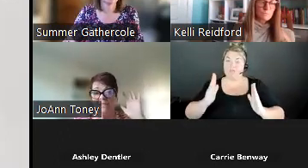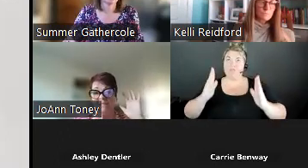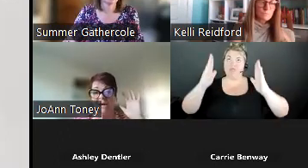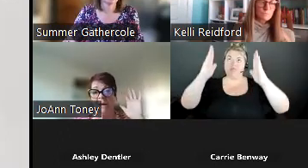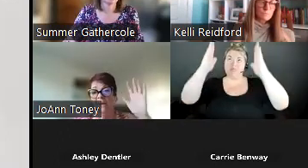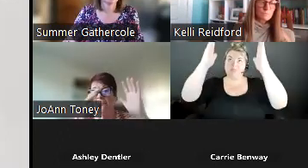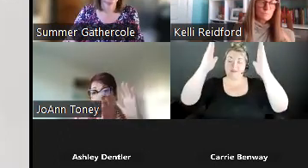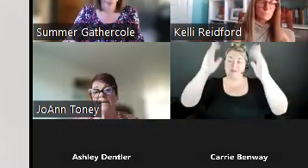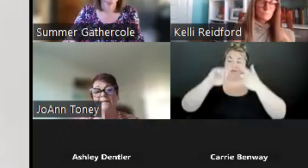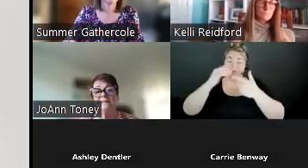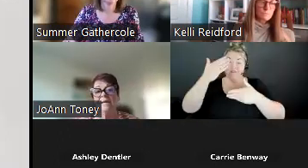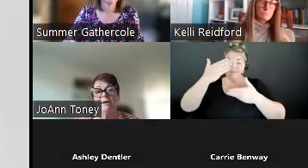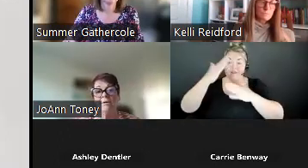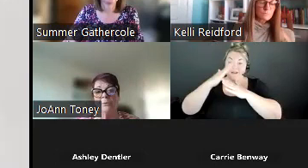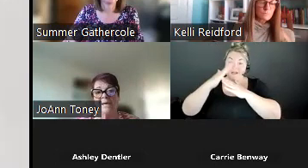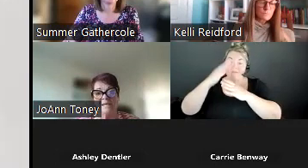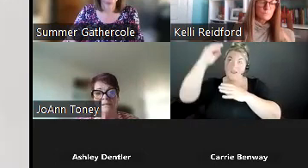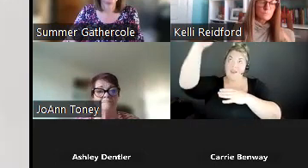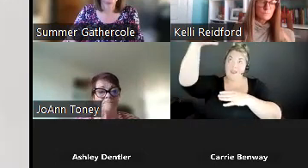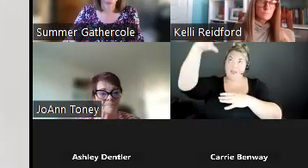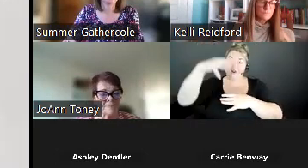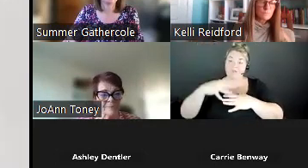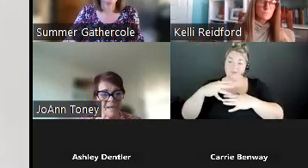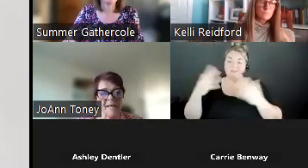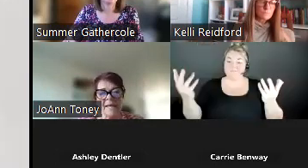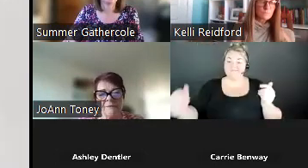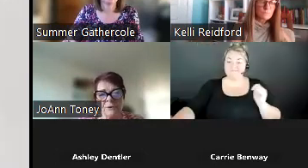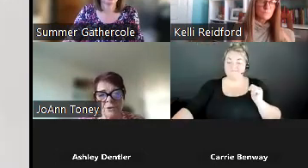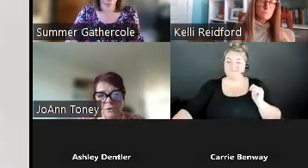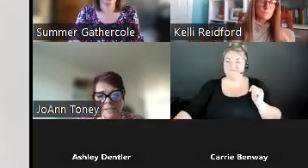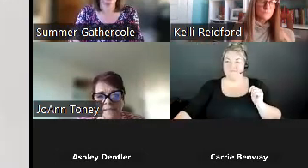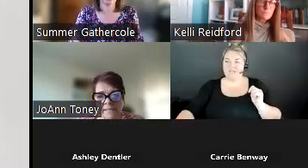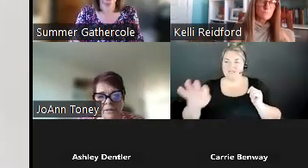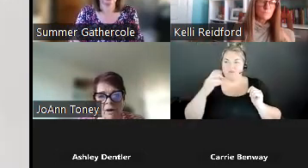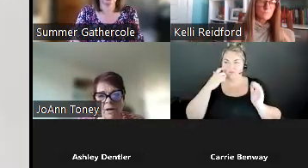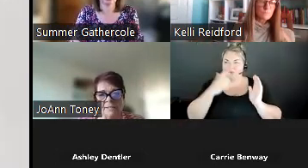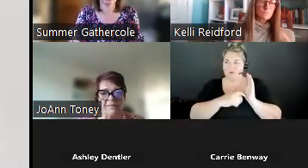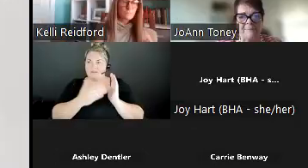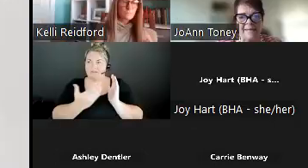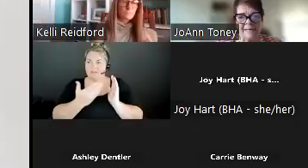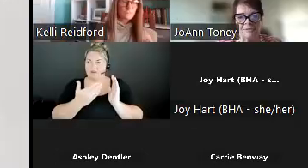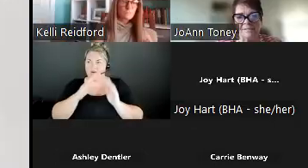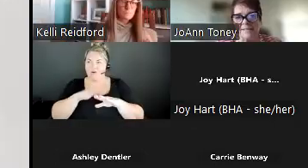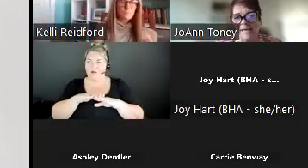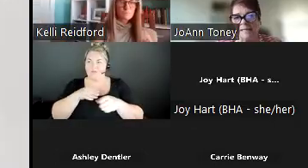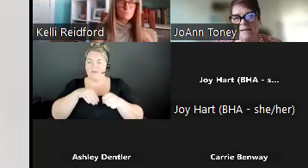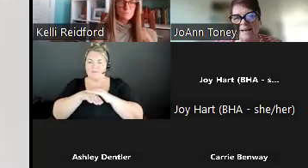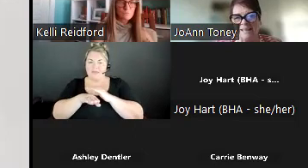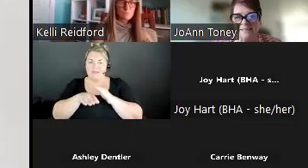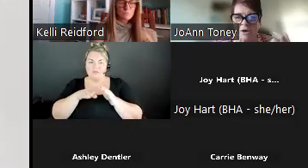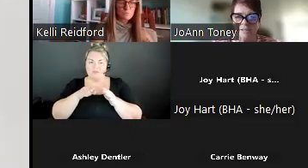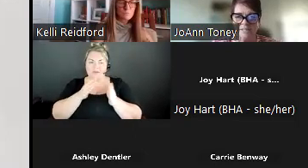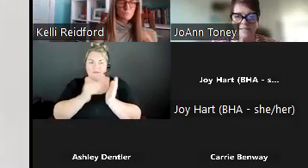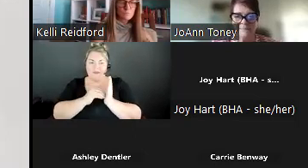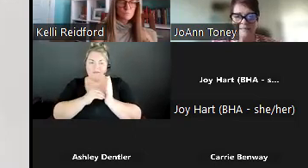way to the top, bringing the light all the way in. If you notice here on the main entrance, again,